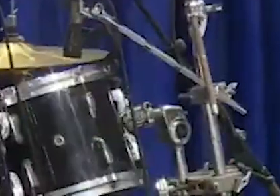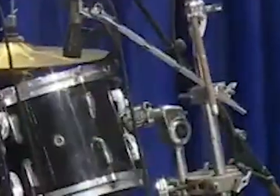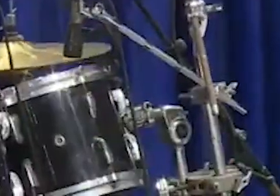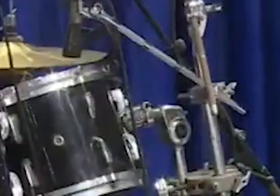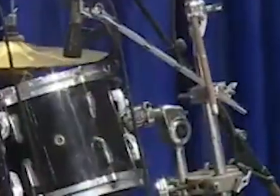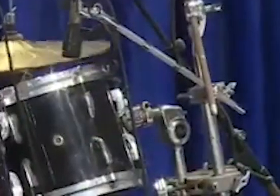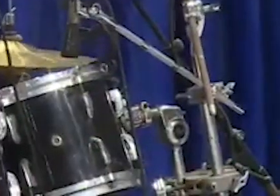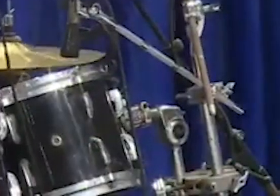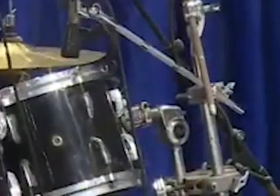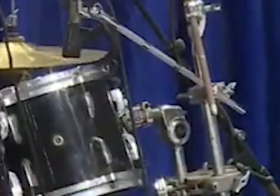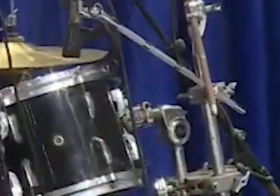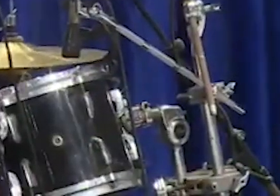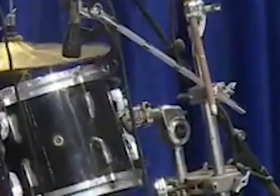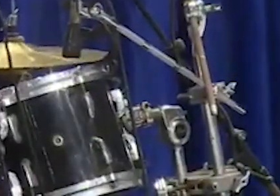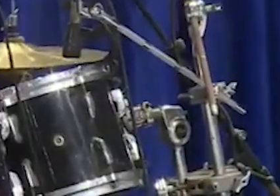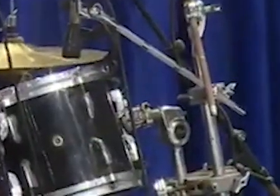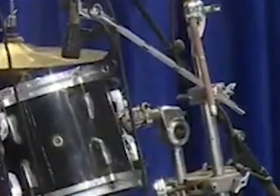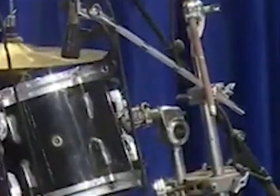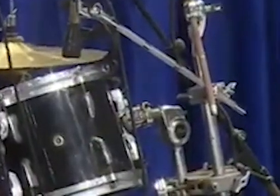aha